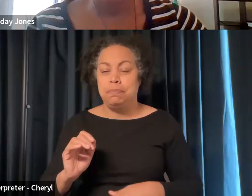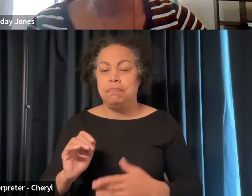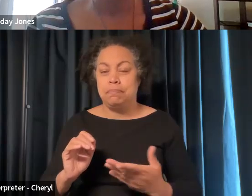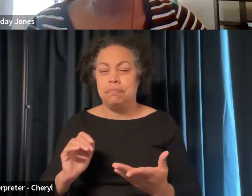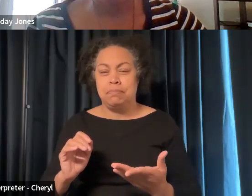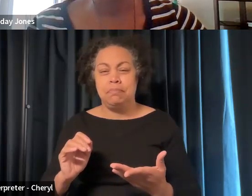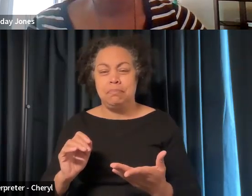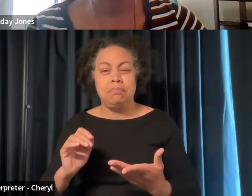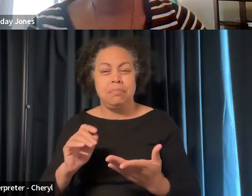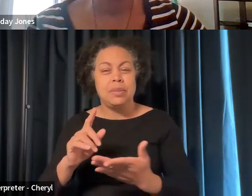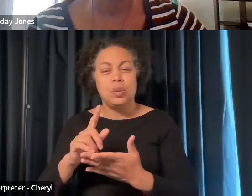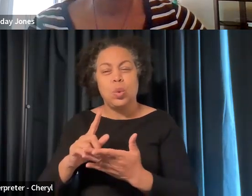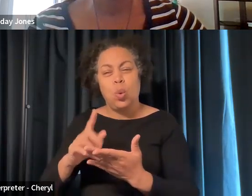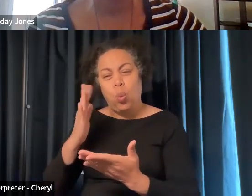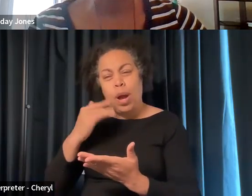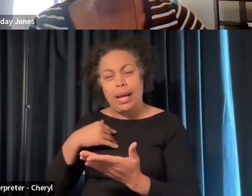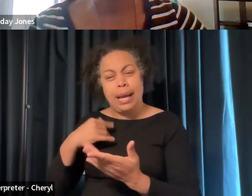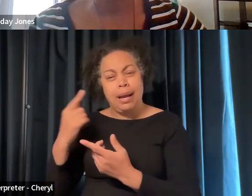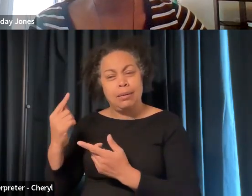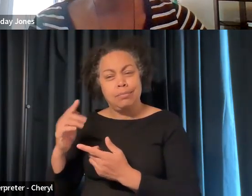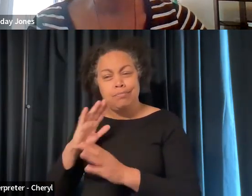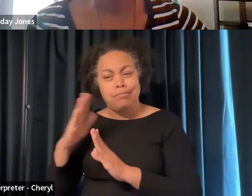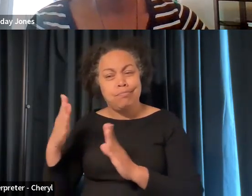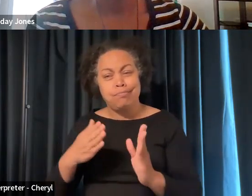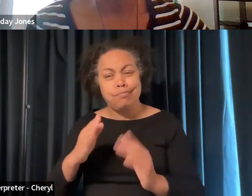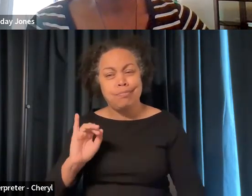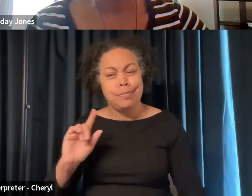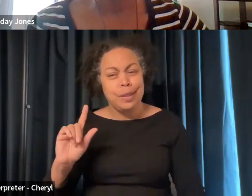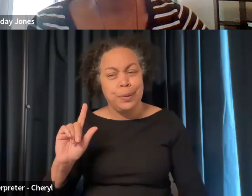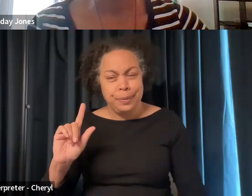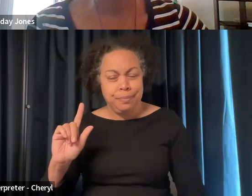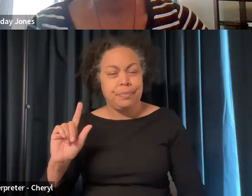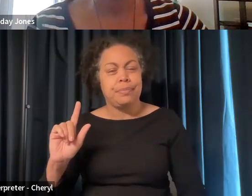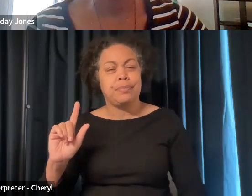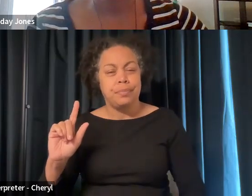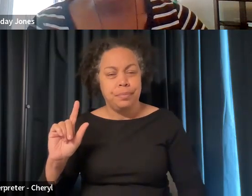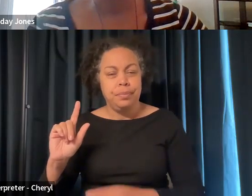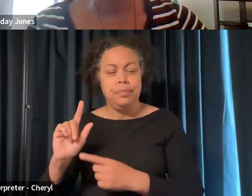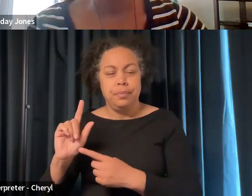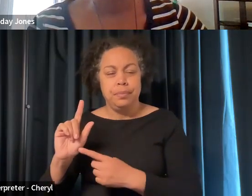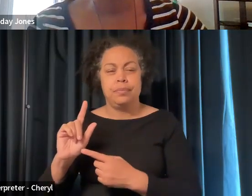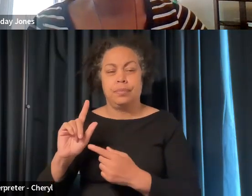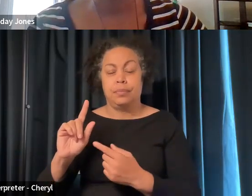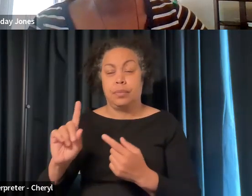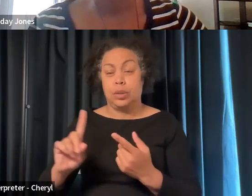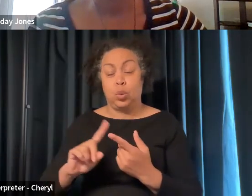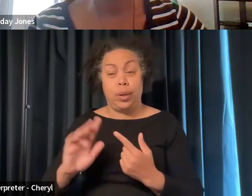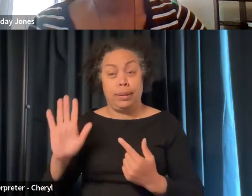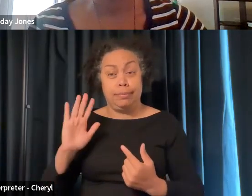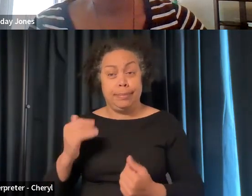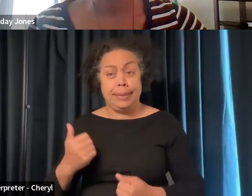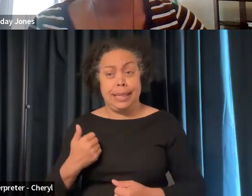Kind of what brought me into IL was when I was younger,